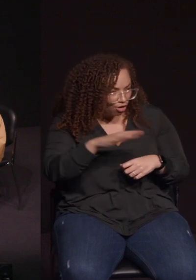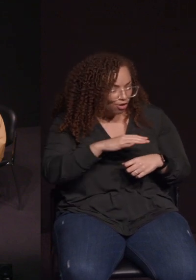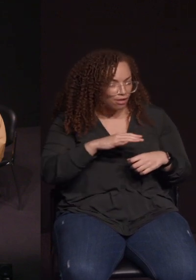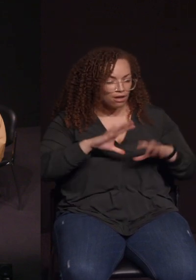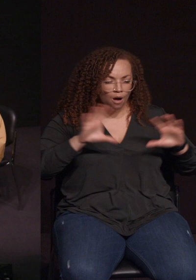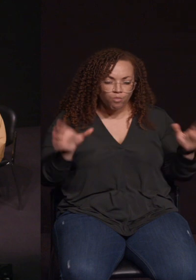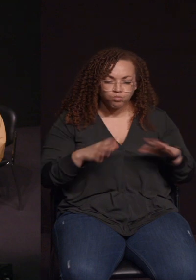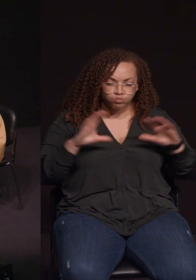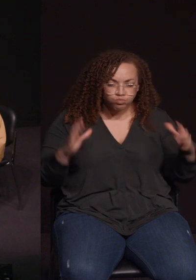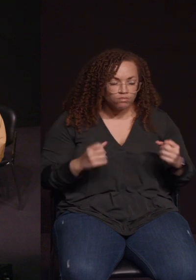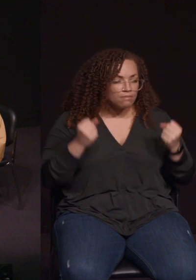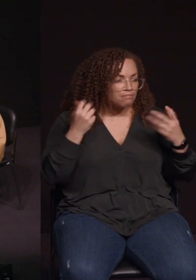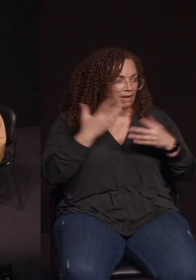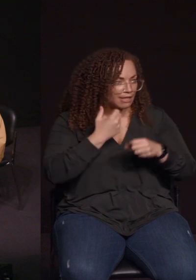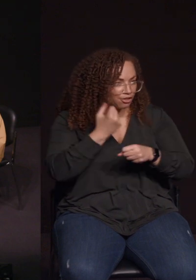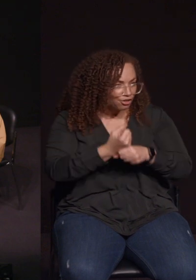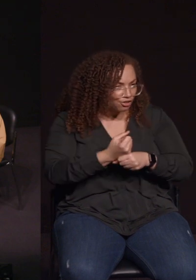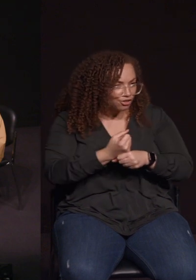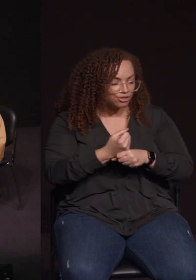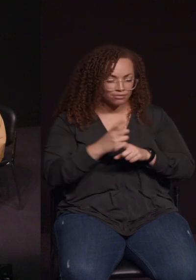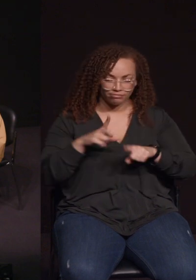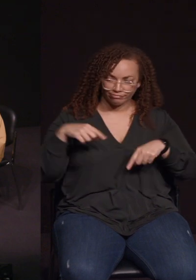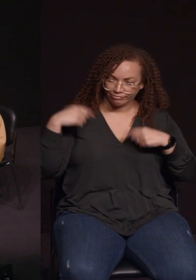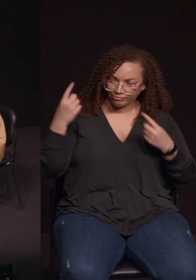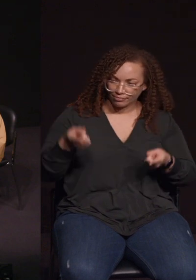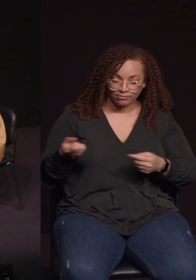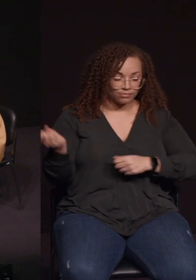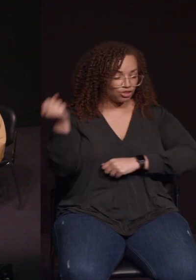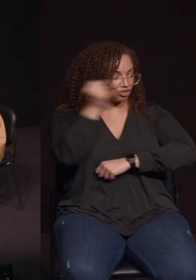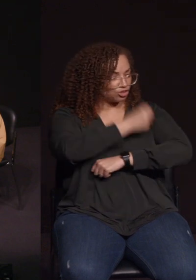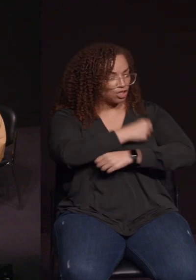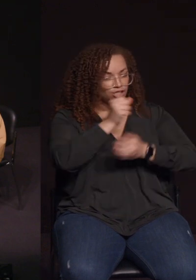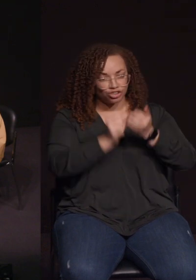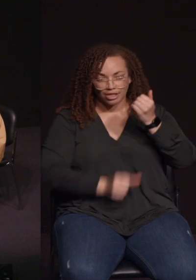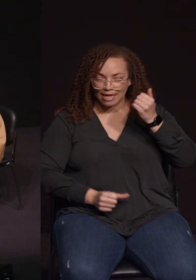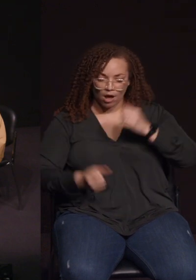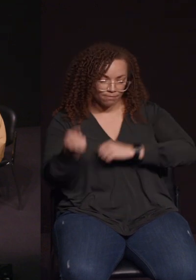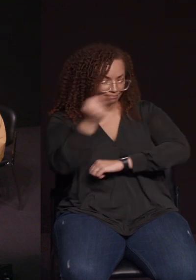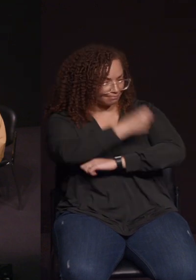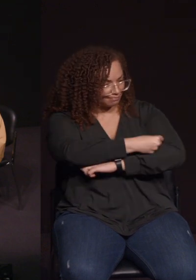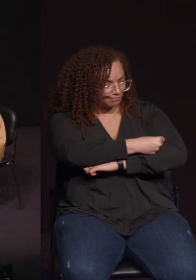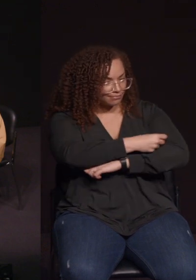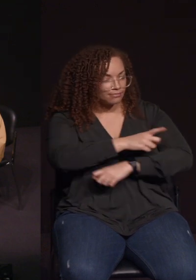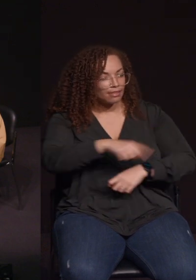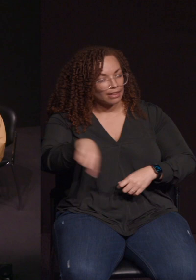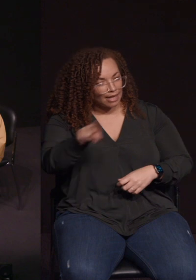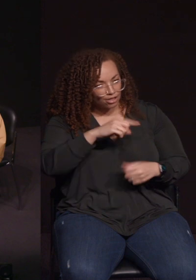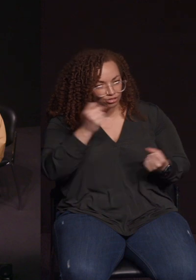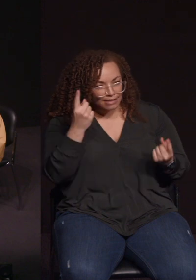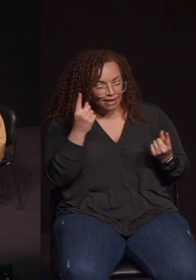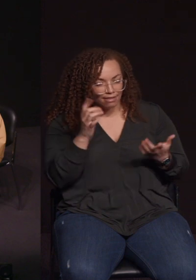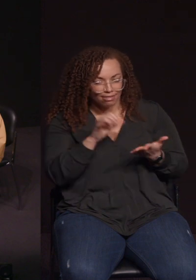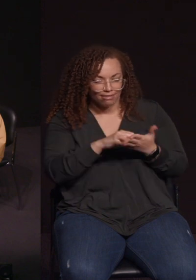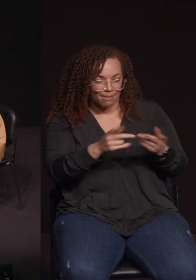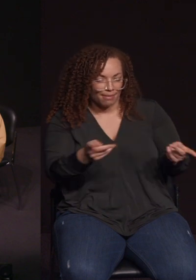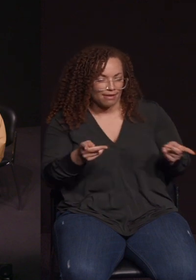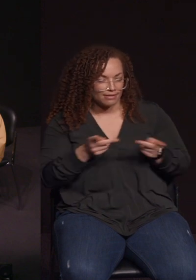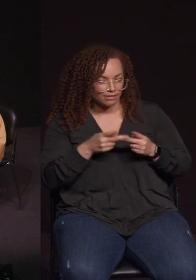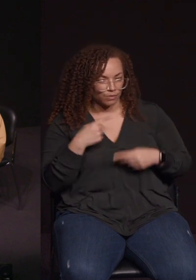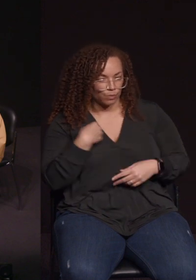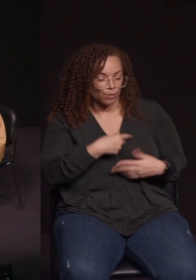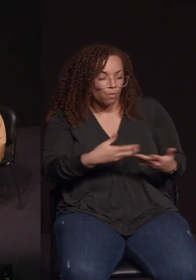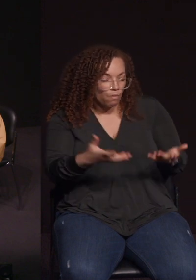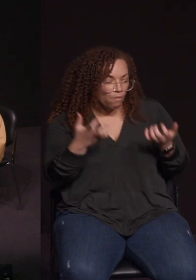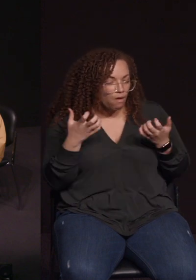show up in that space and shut shit down. And they understand that. That is a place that we would